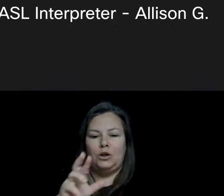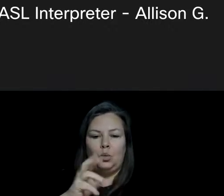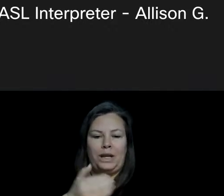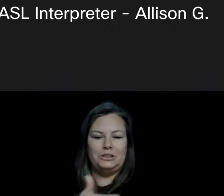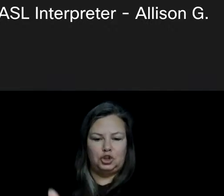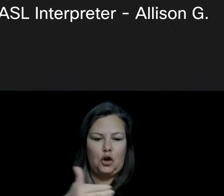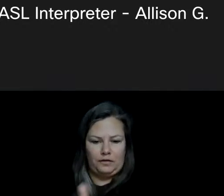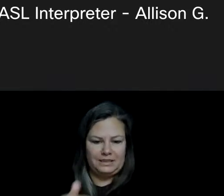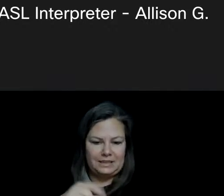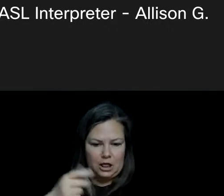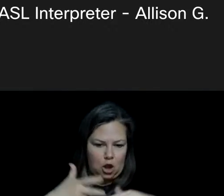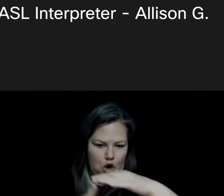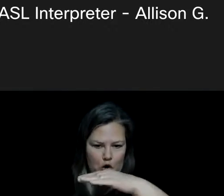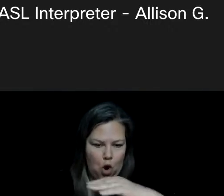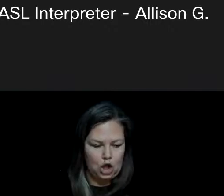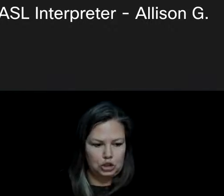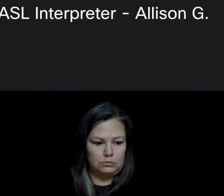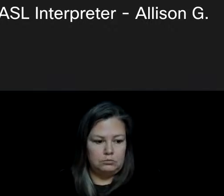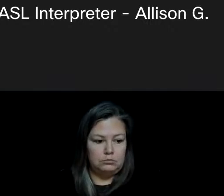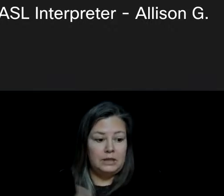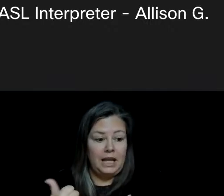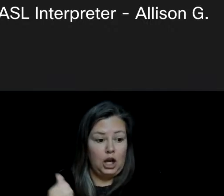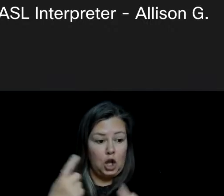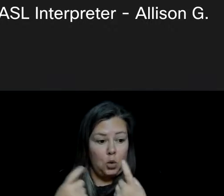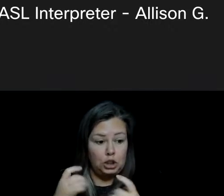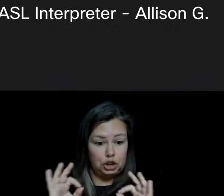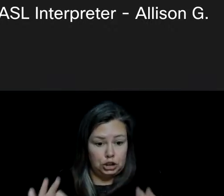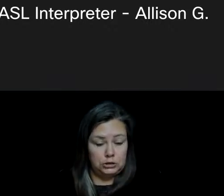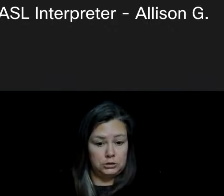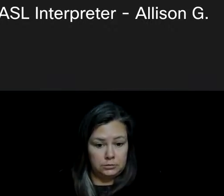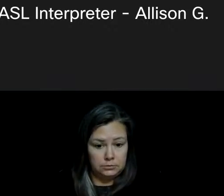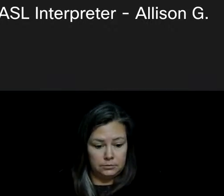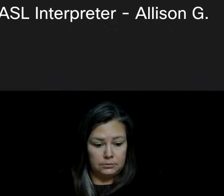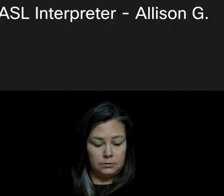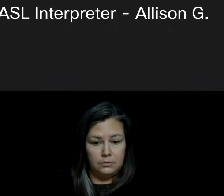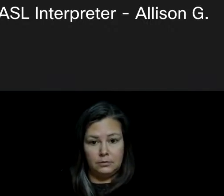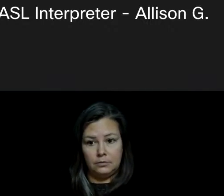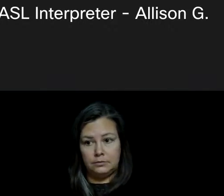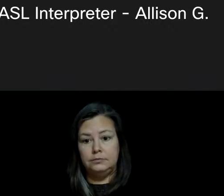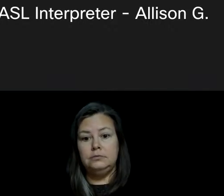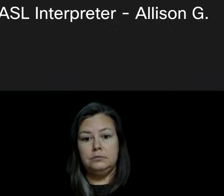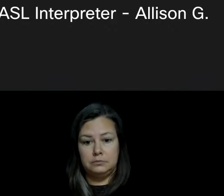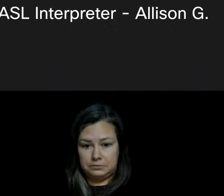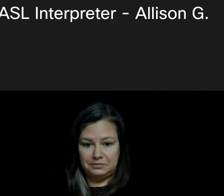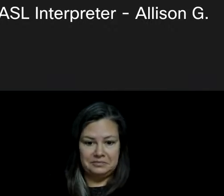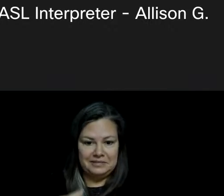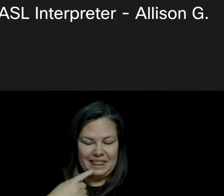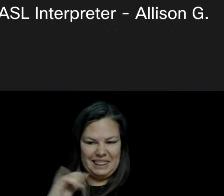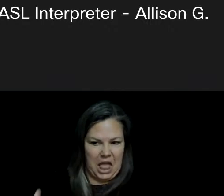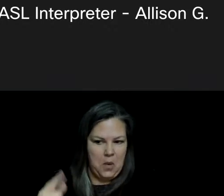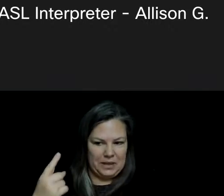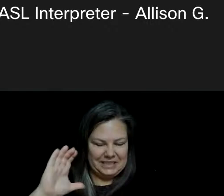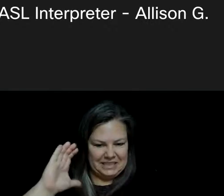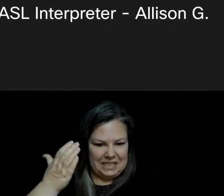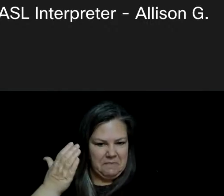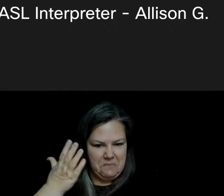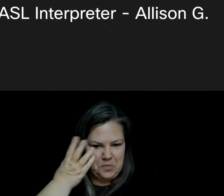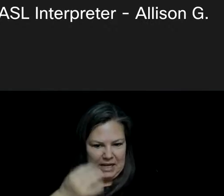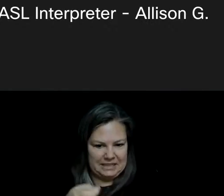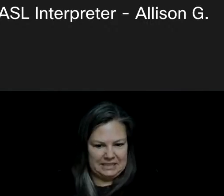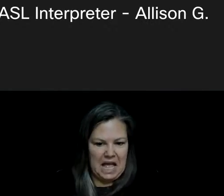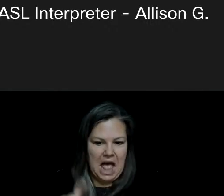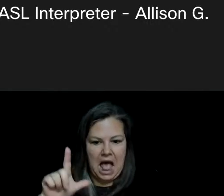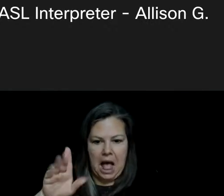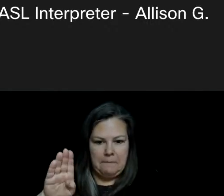garage. And with that, I can stand for any questions on those. That one looks pretty simple. Looks like LBC pretty